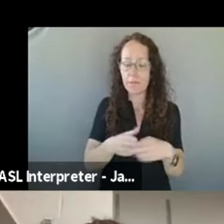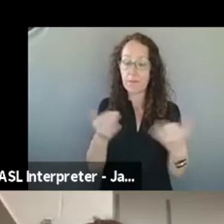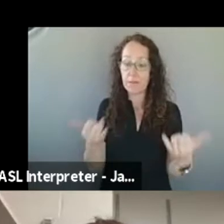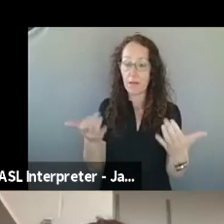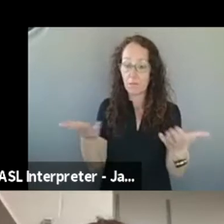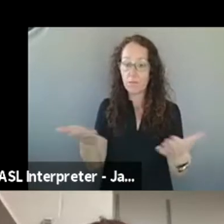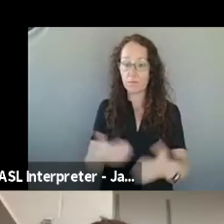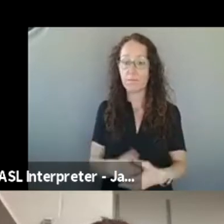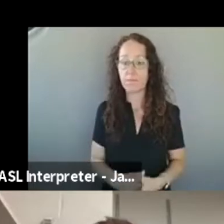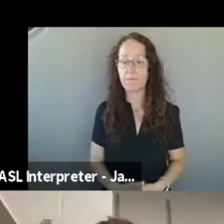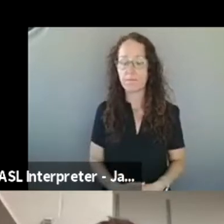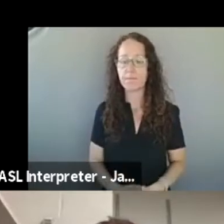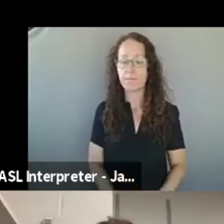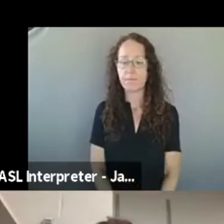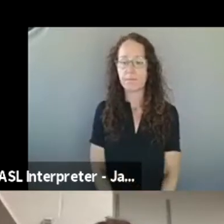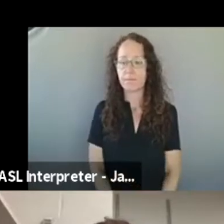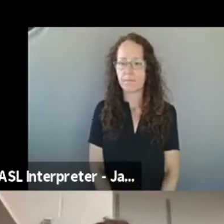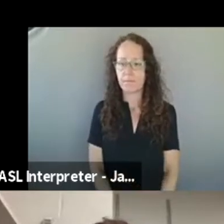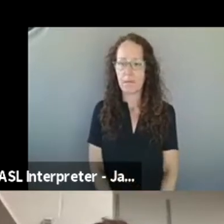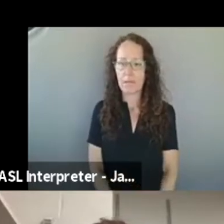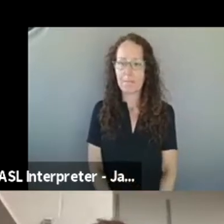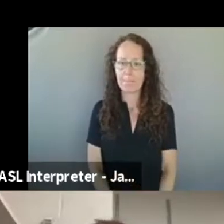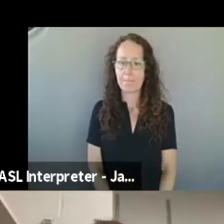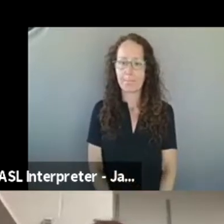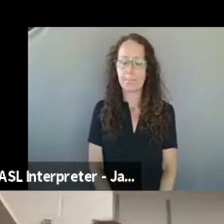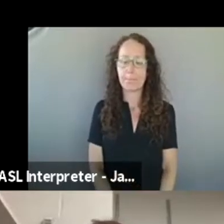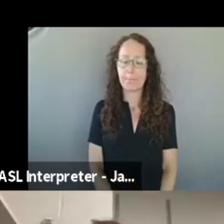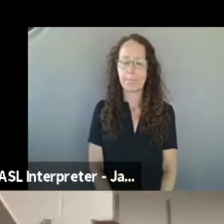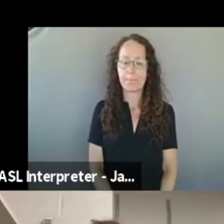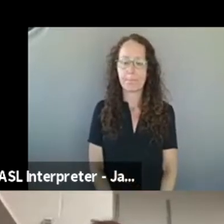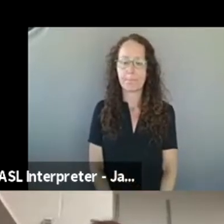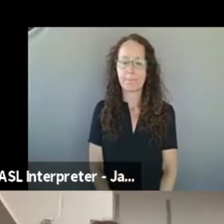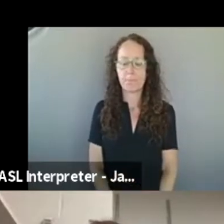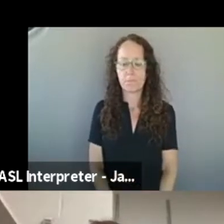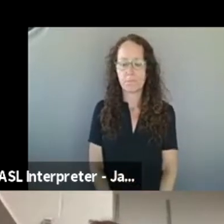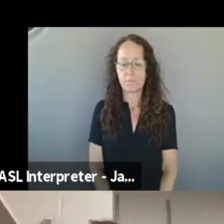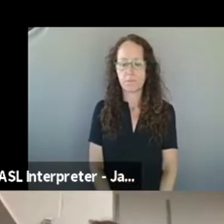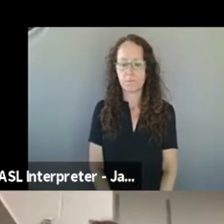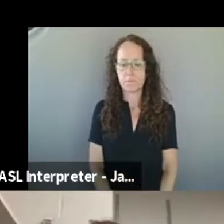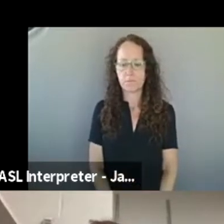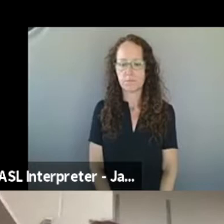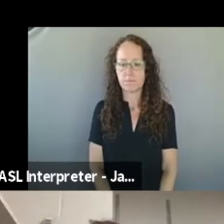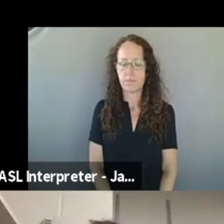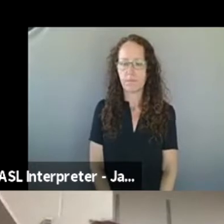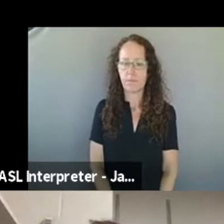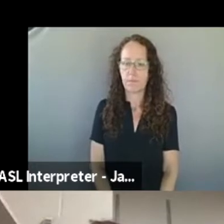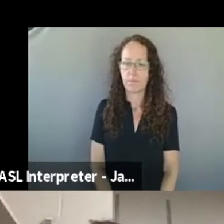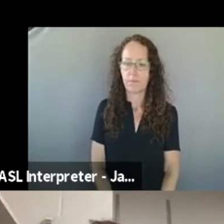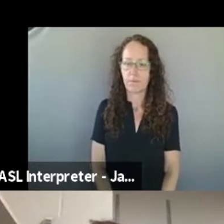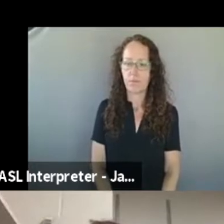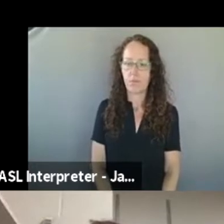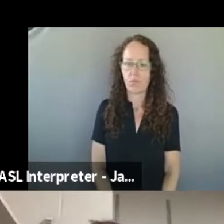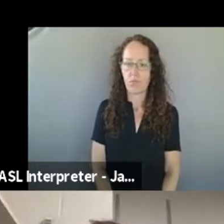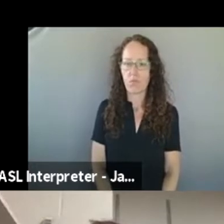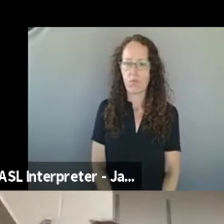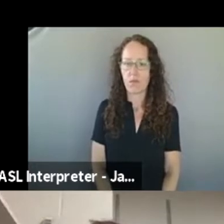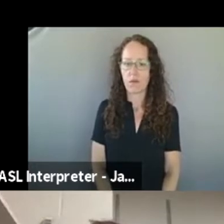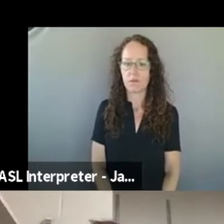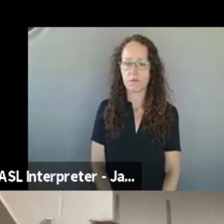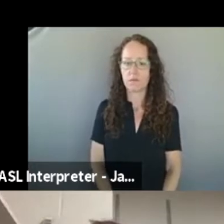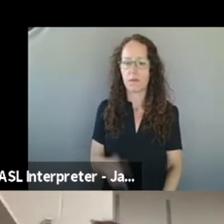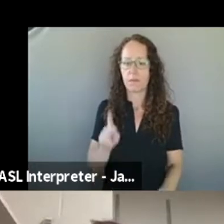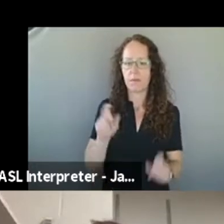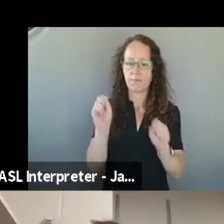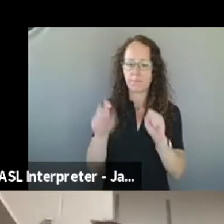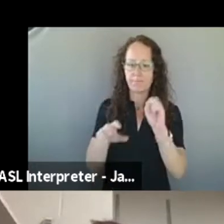Laura, Edie, Juventine, George, Megan, Lucy Chin, Jeremy Grover, Midwin,